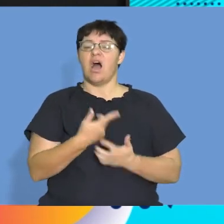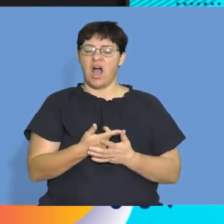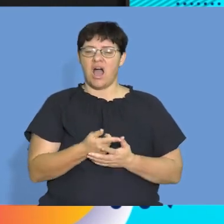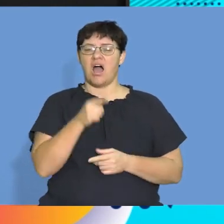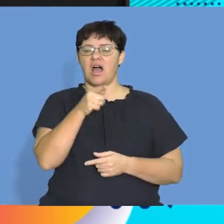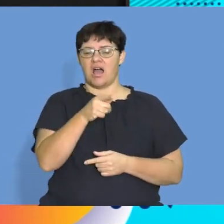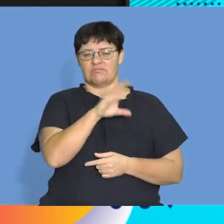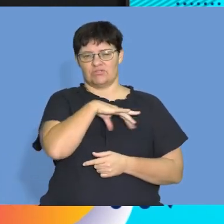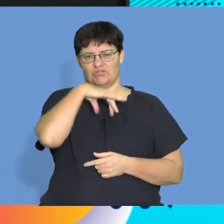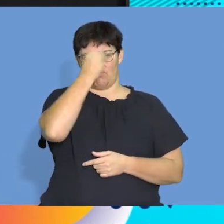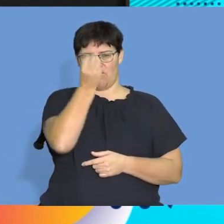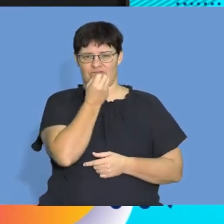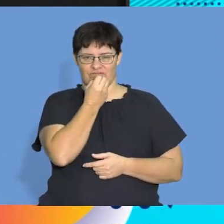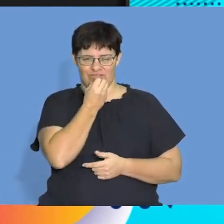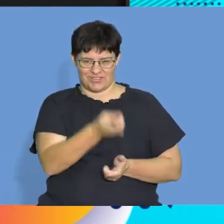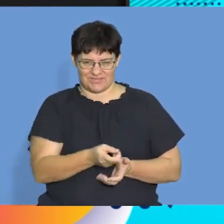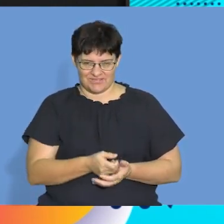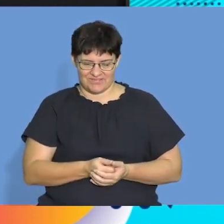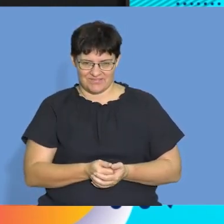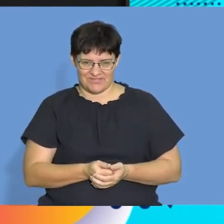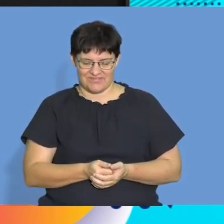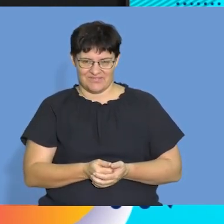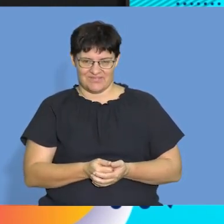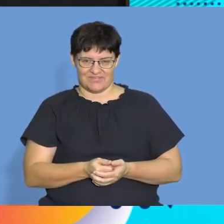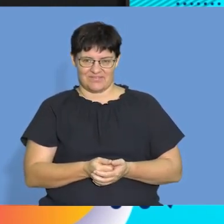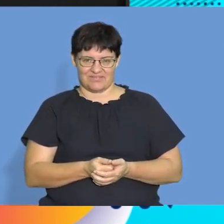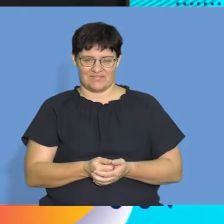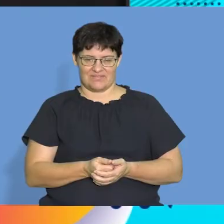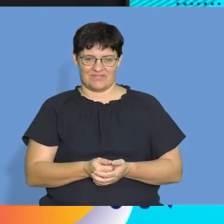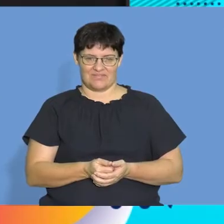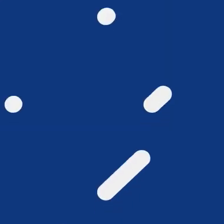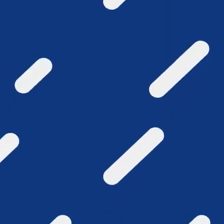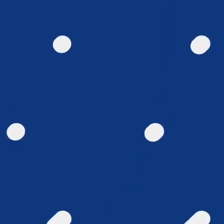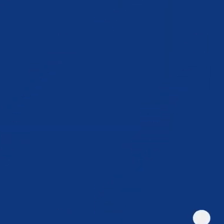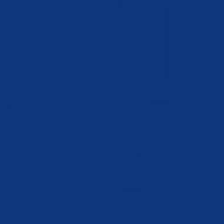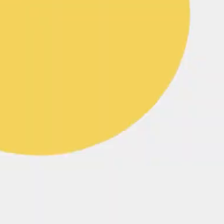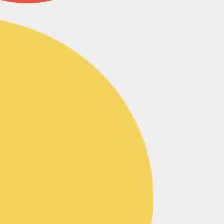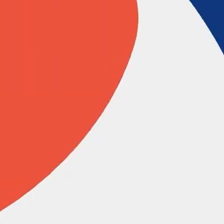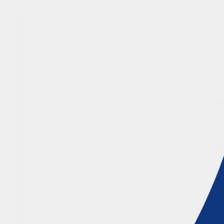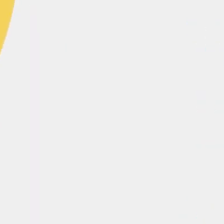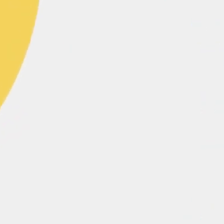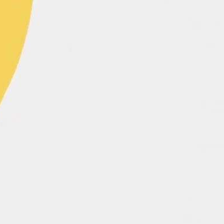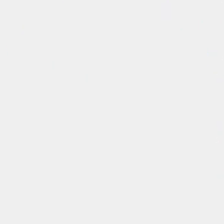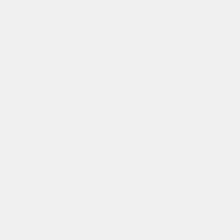mathematics is food for the soul. Until next time.